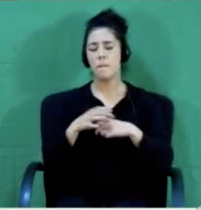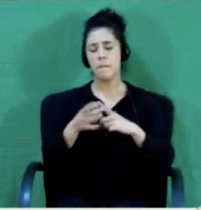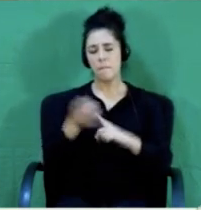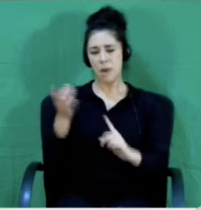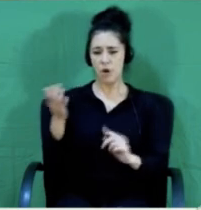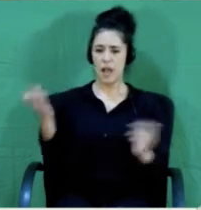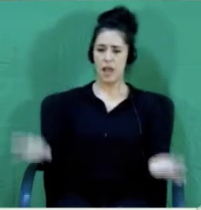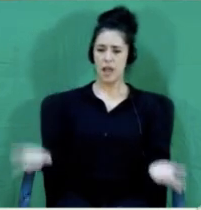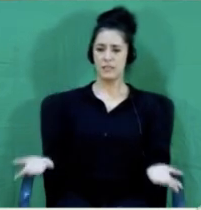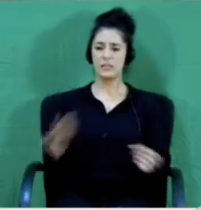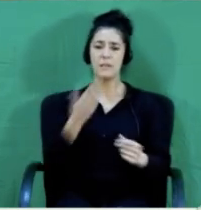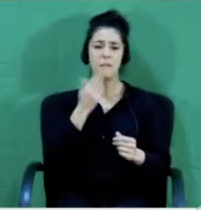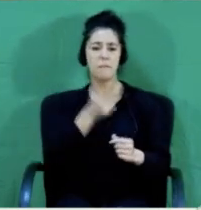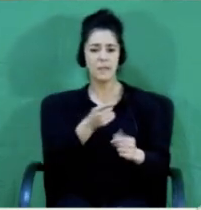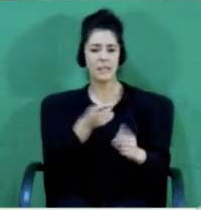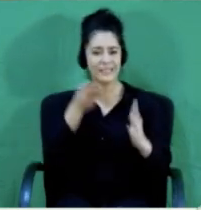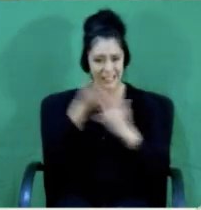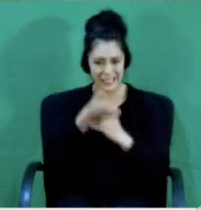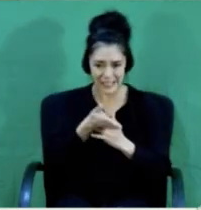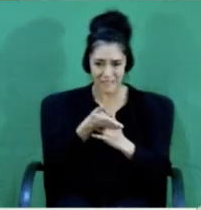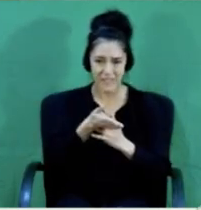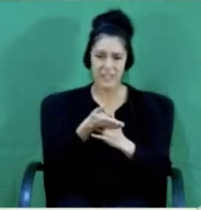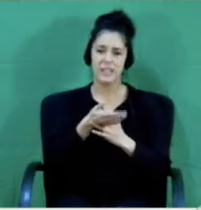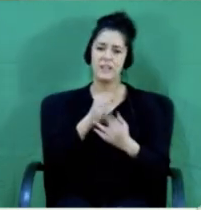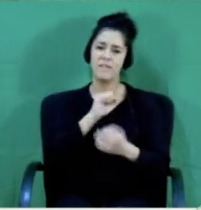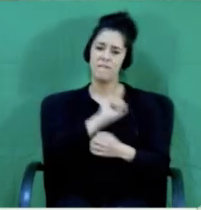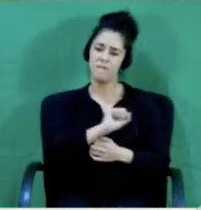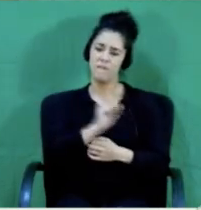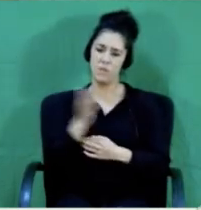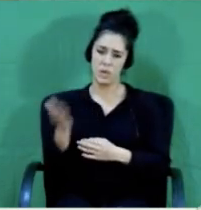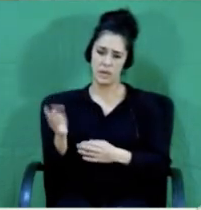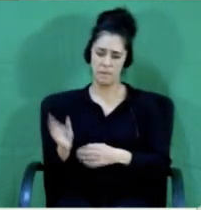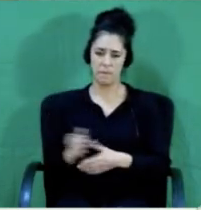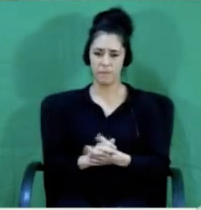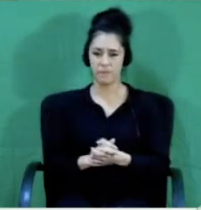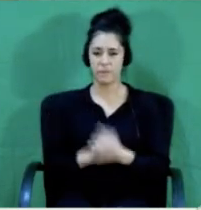commitment to intervene on his behalf. I thank you. Thank you, Honourable Member.